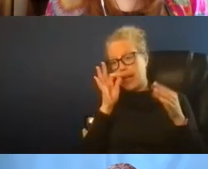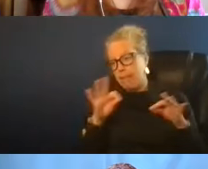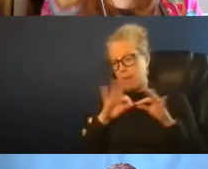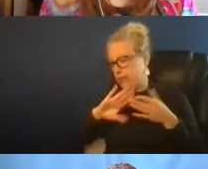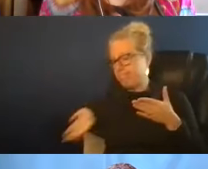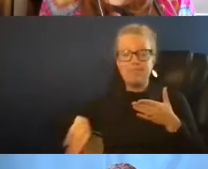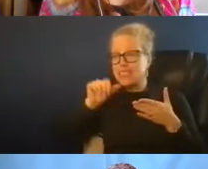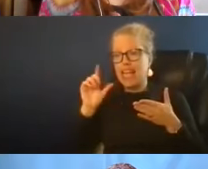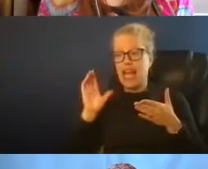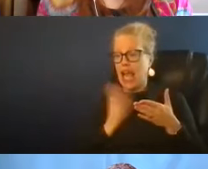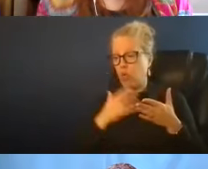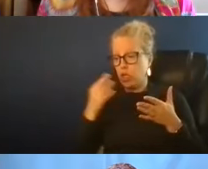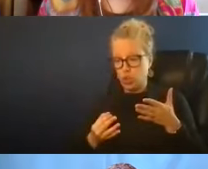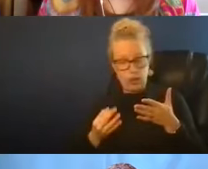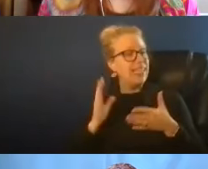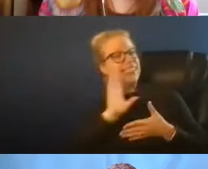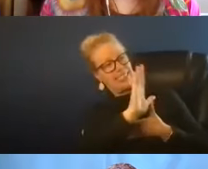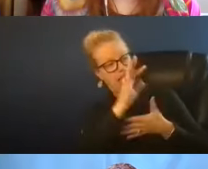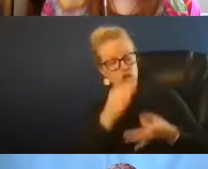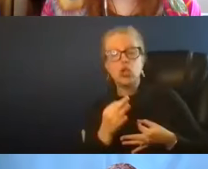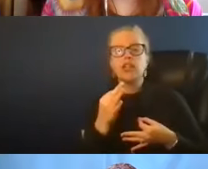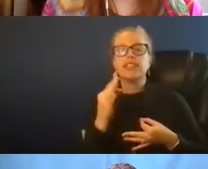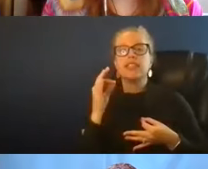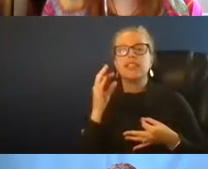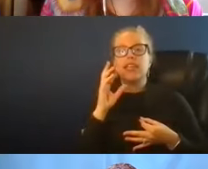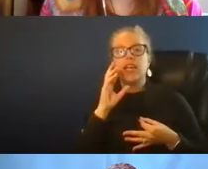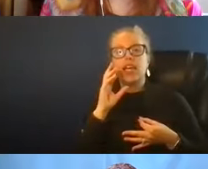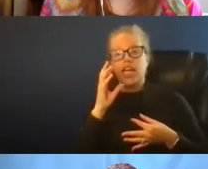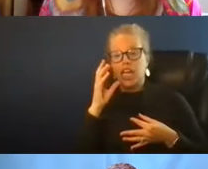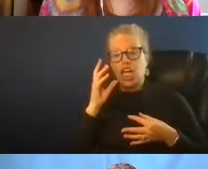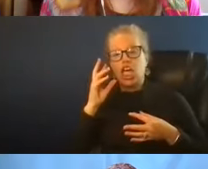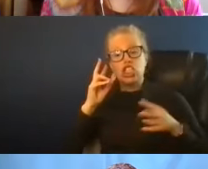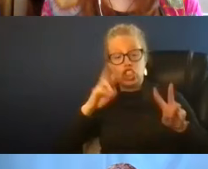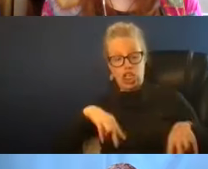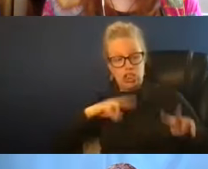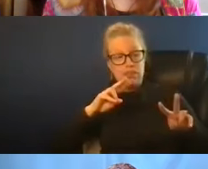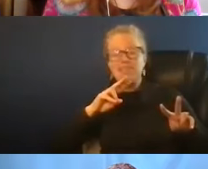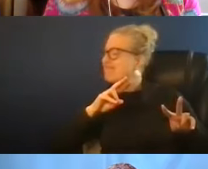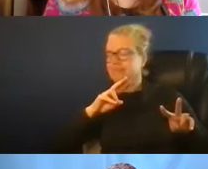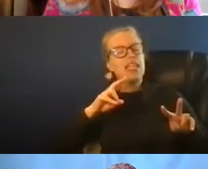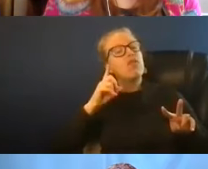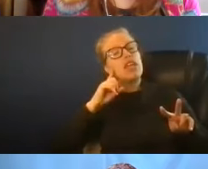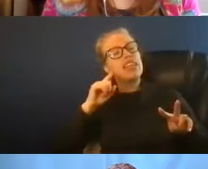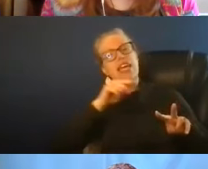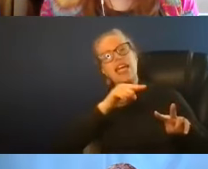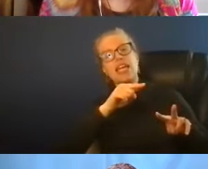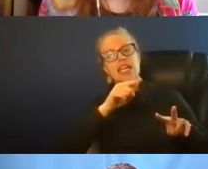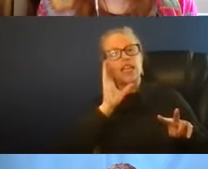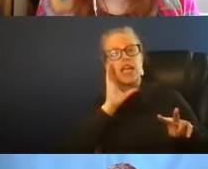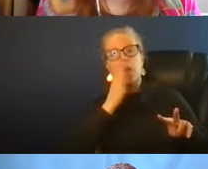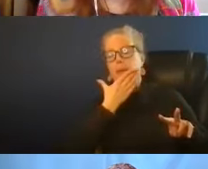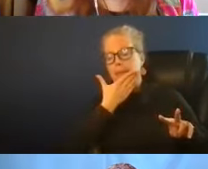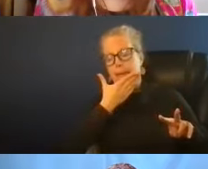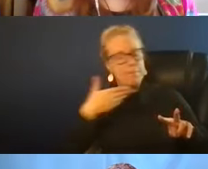us. And with that being said, we have to keep our judgments in check. If we think that a survivor would be better